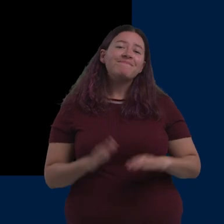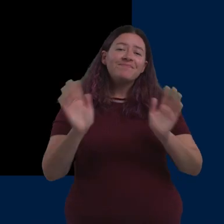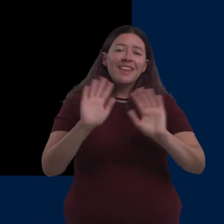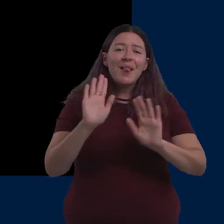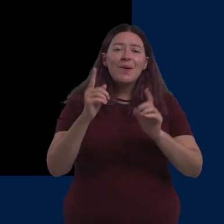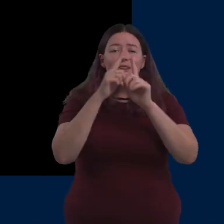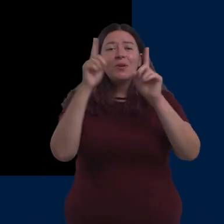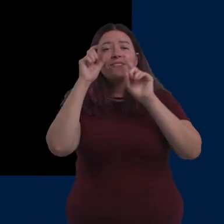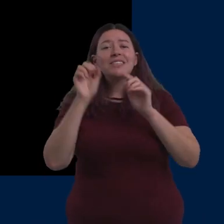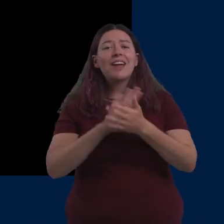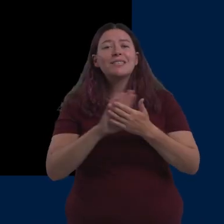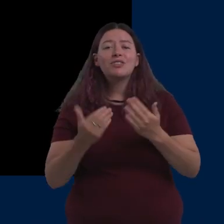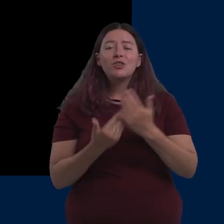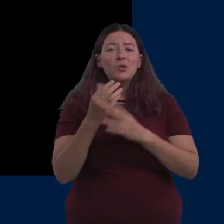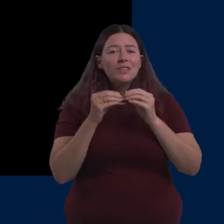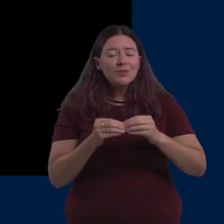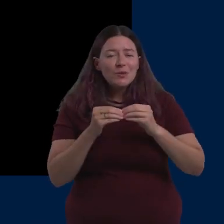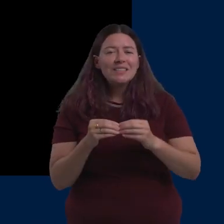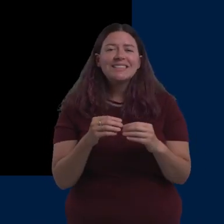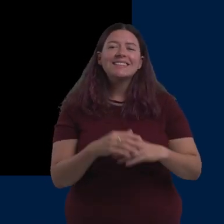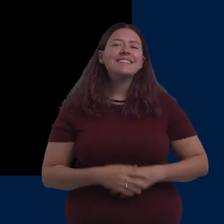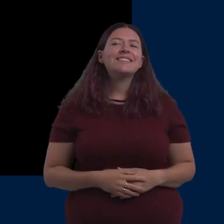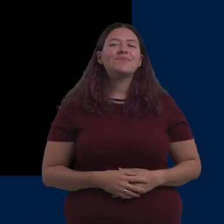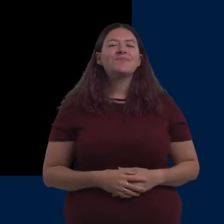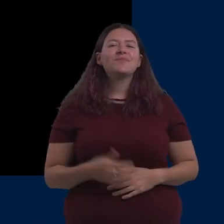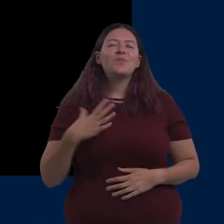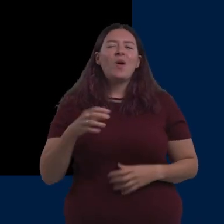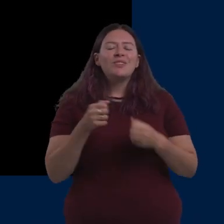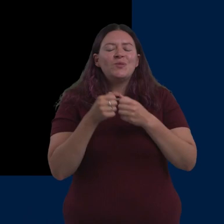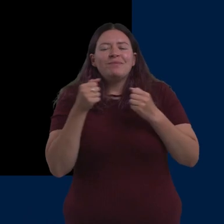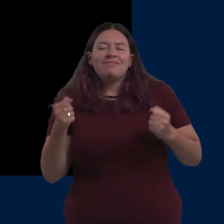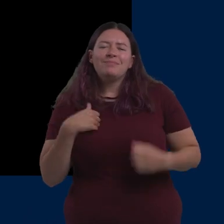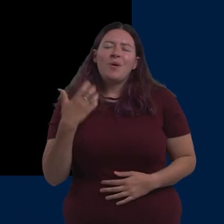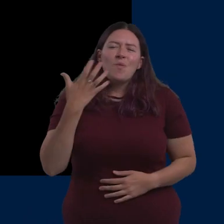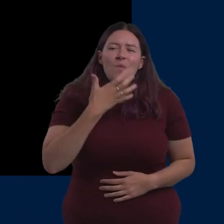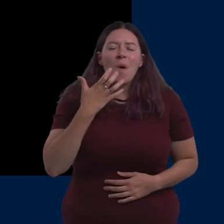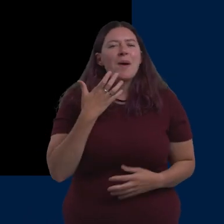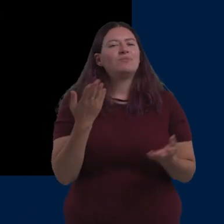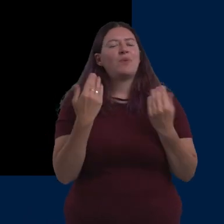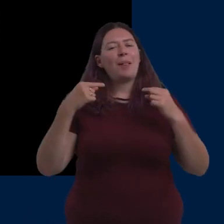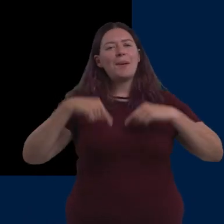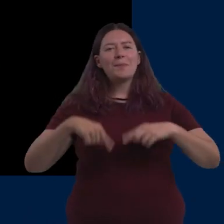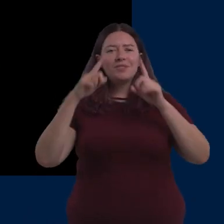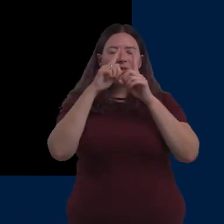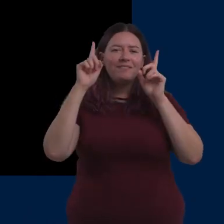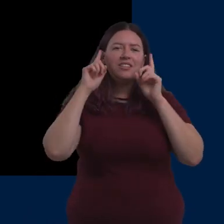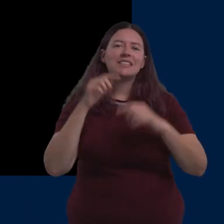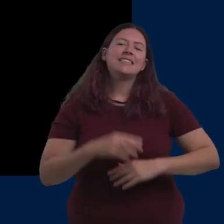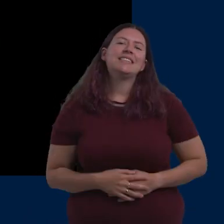Hello to all new University of Edinburgh students. I would like to extend my warmest welcome to the